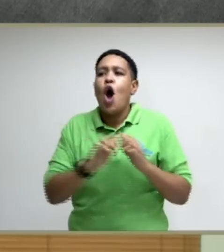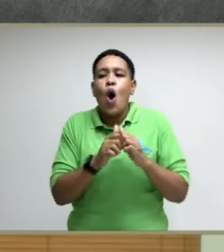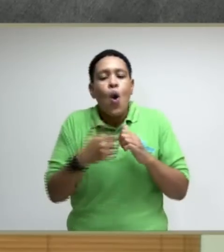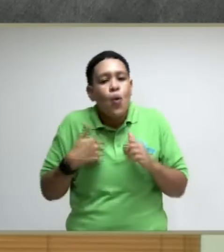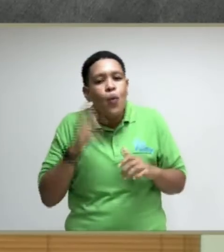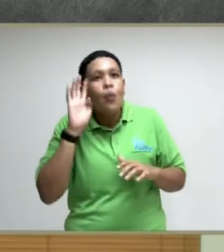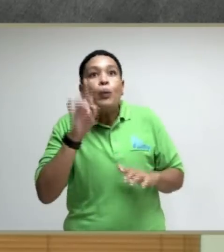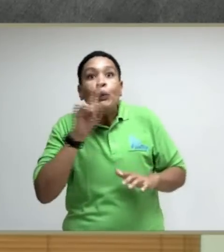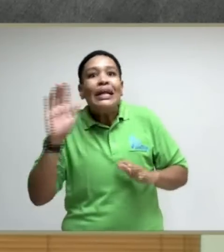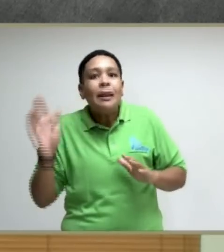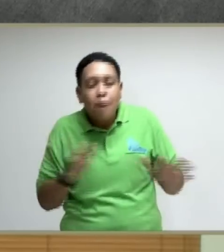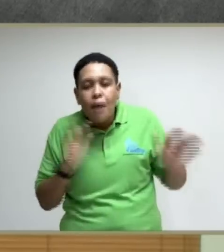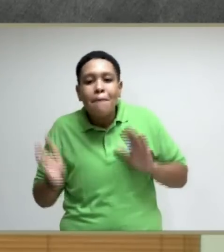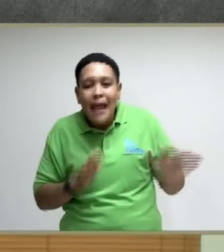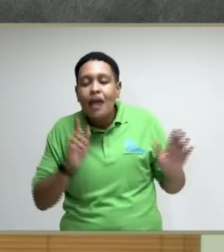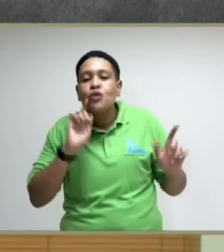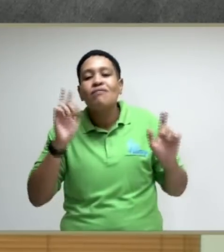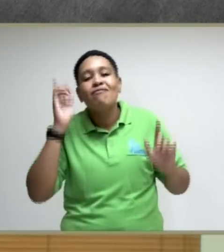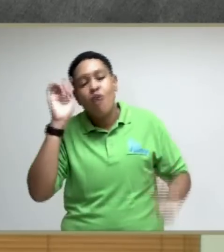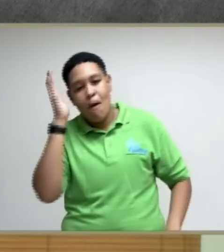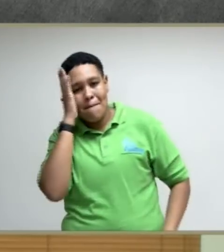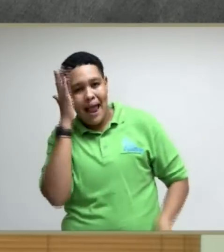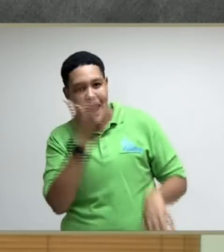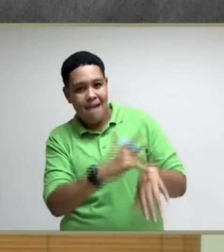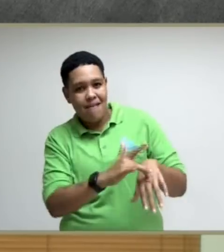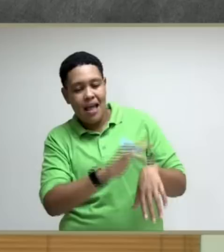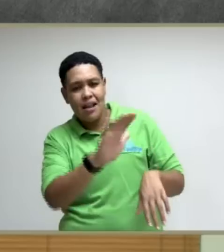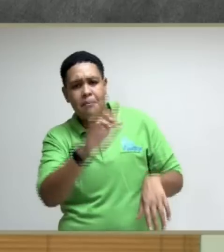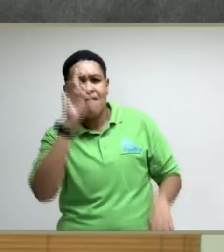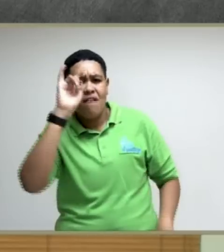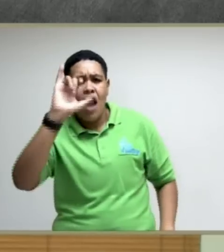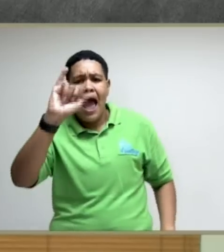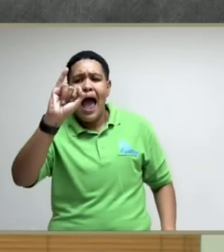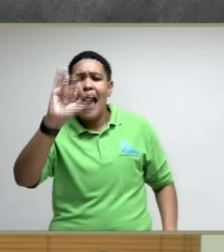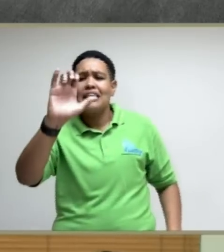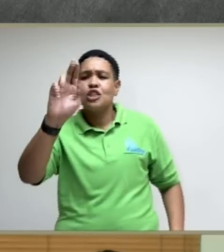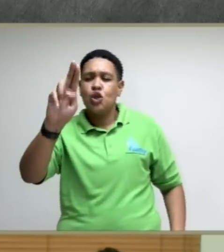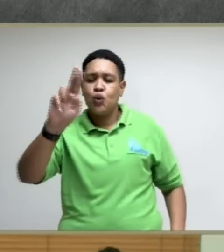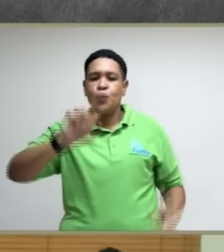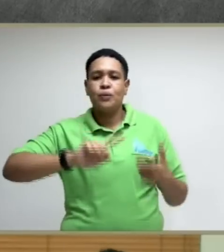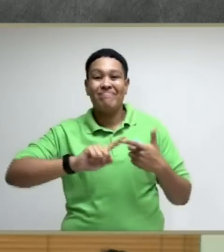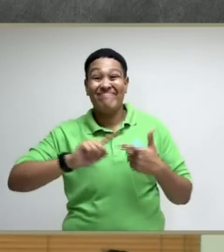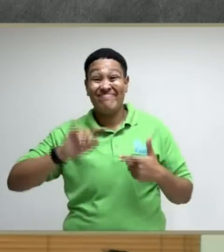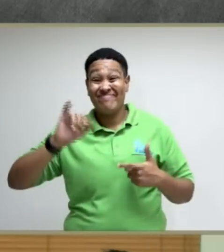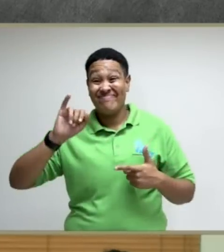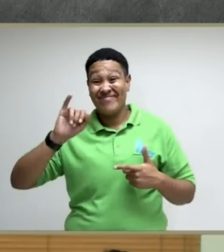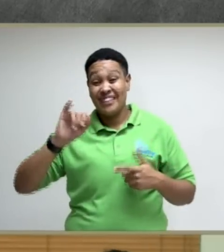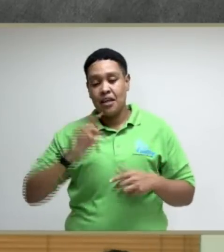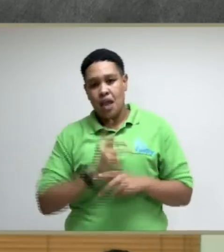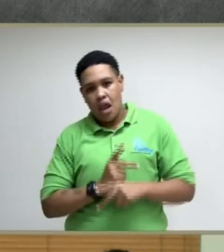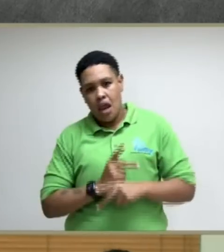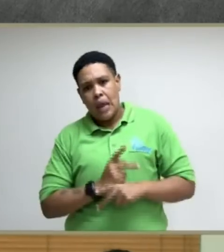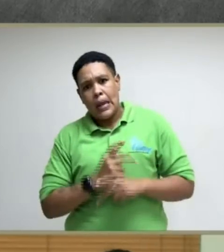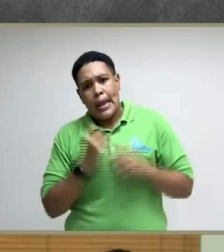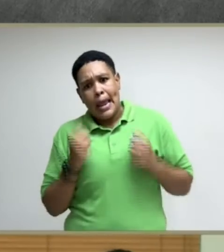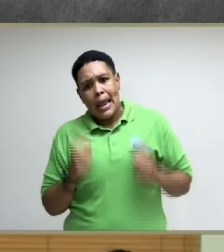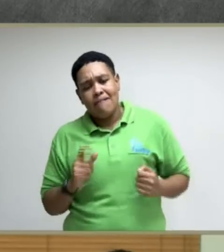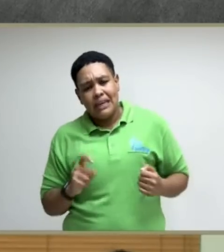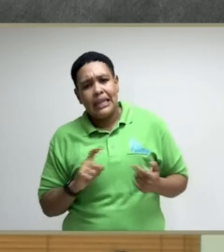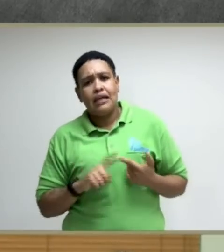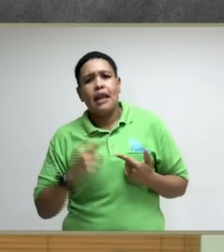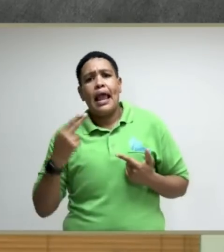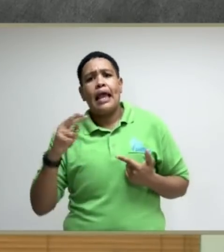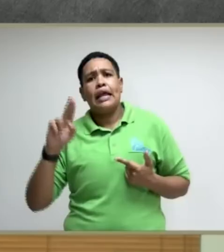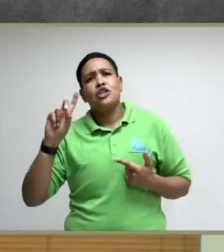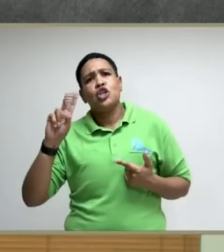have prepared in terms of the beds. In terms of ICU, HDU beds, in May, we had 12